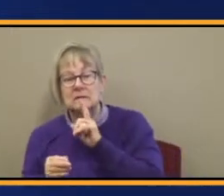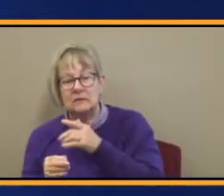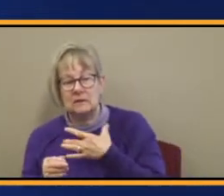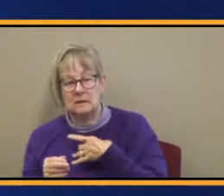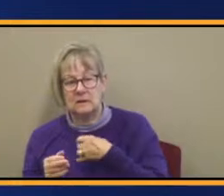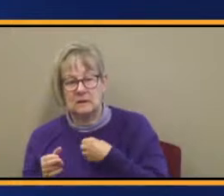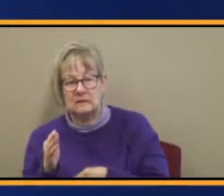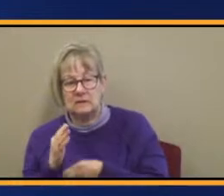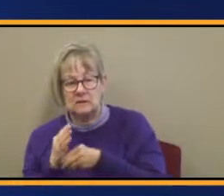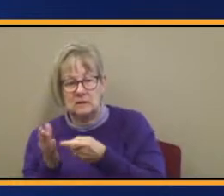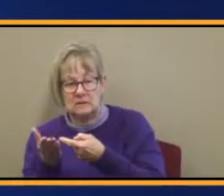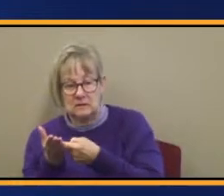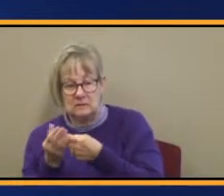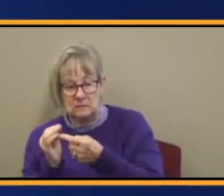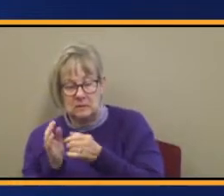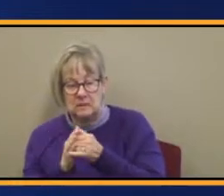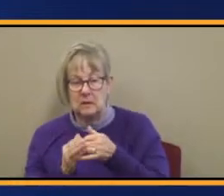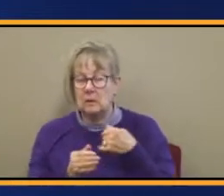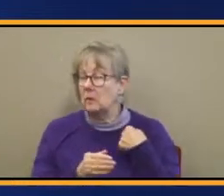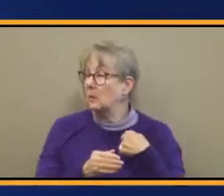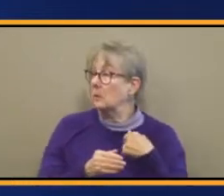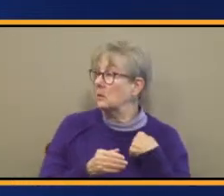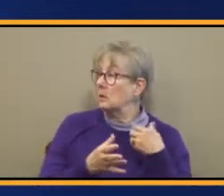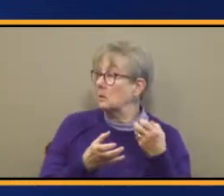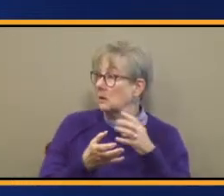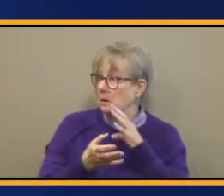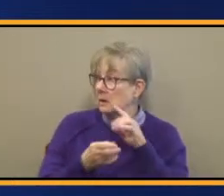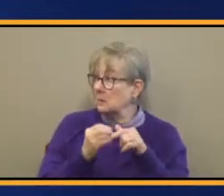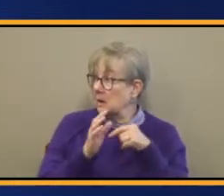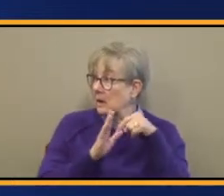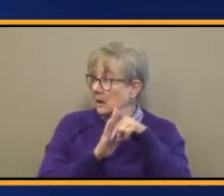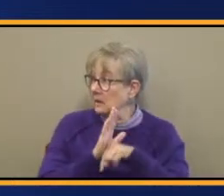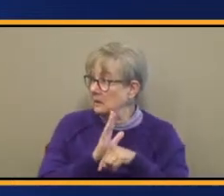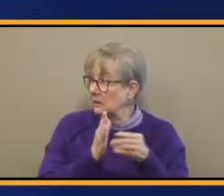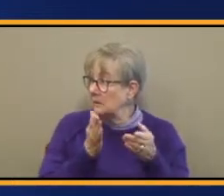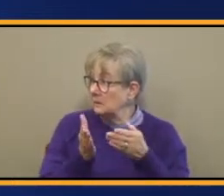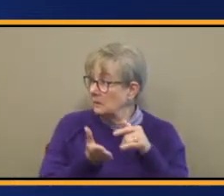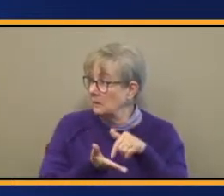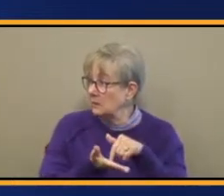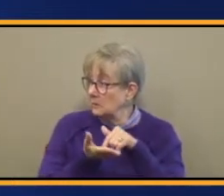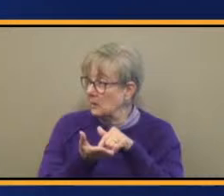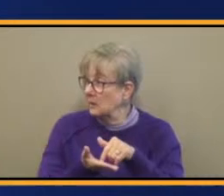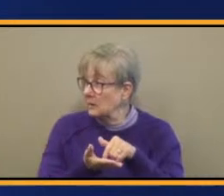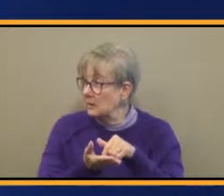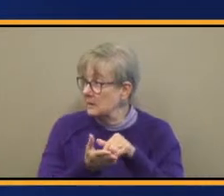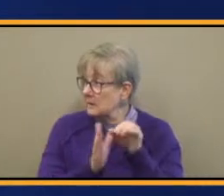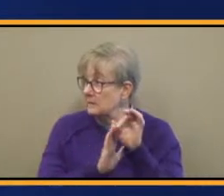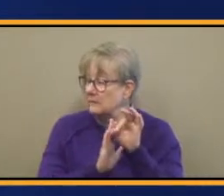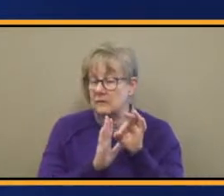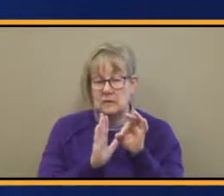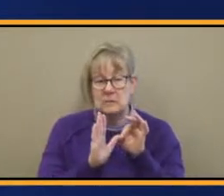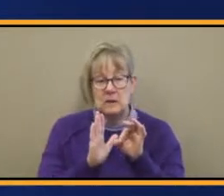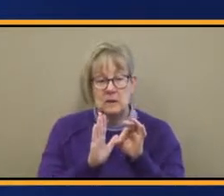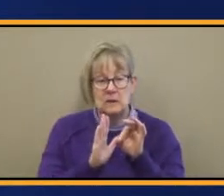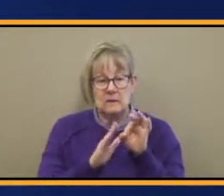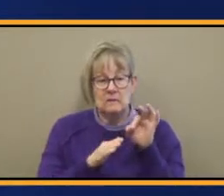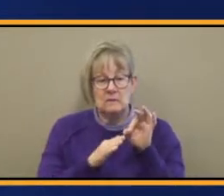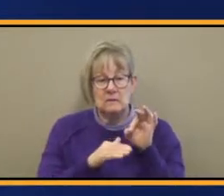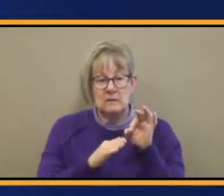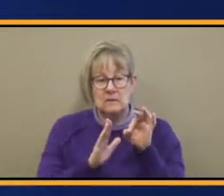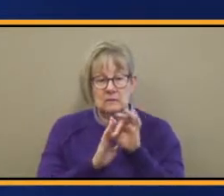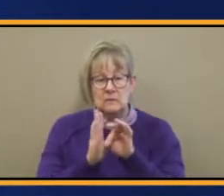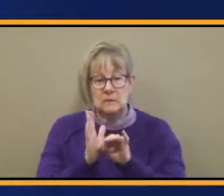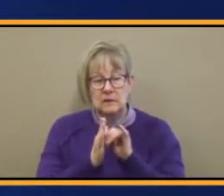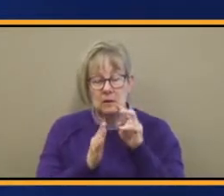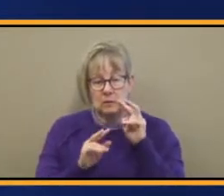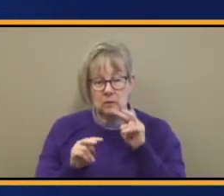about that. Yes. I want to talk about your debt service model formulas that you're looking at. From what I recall